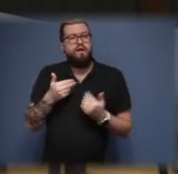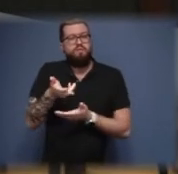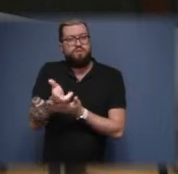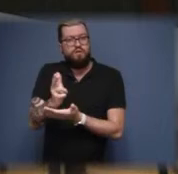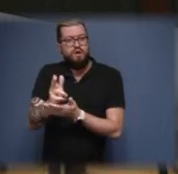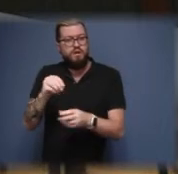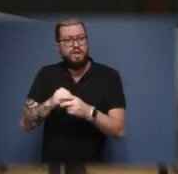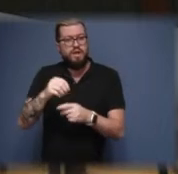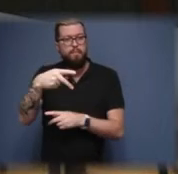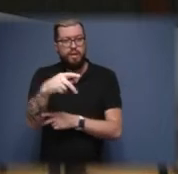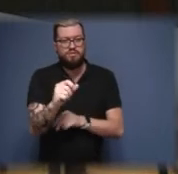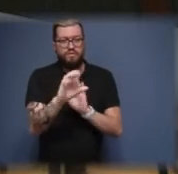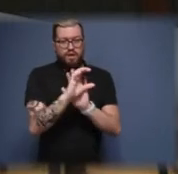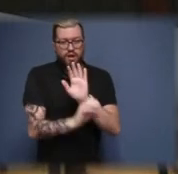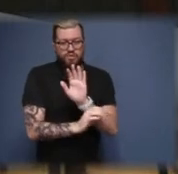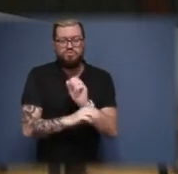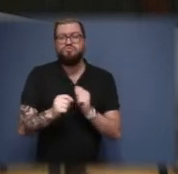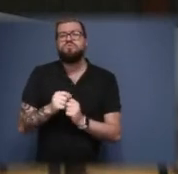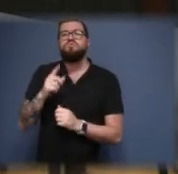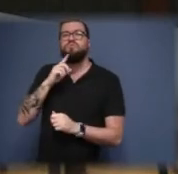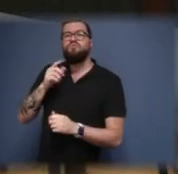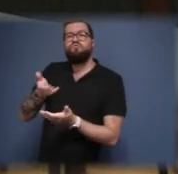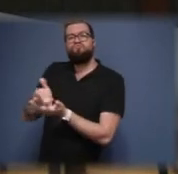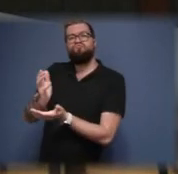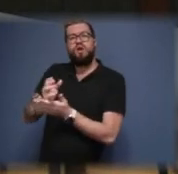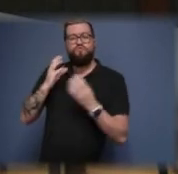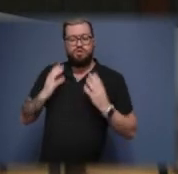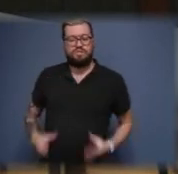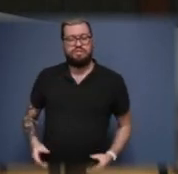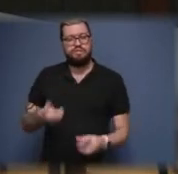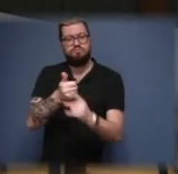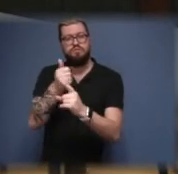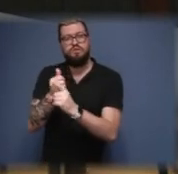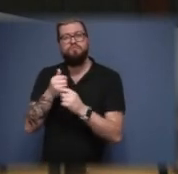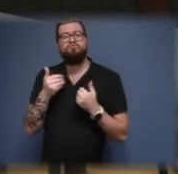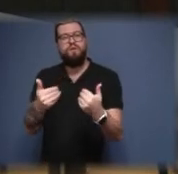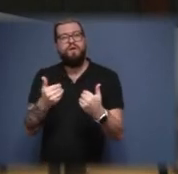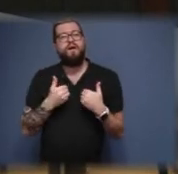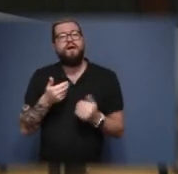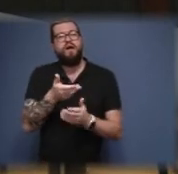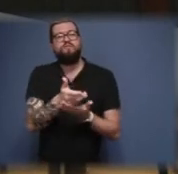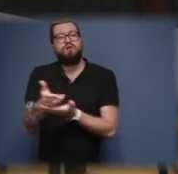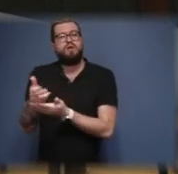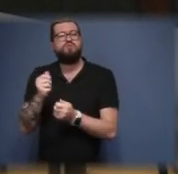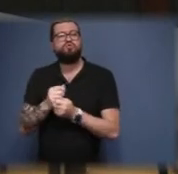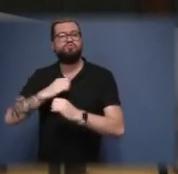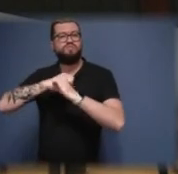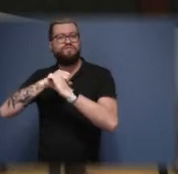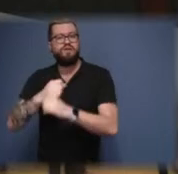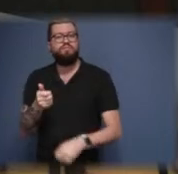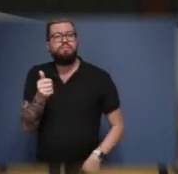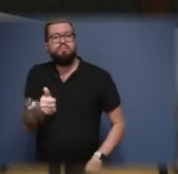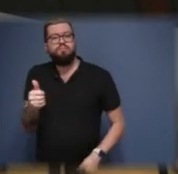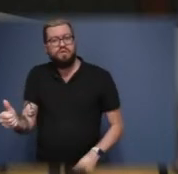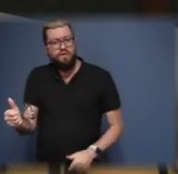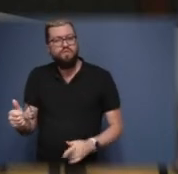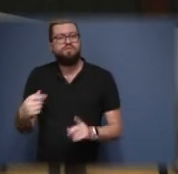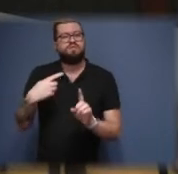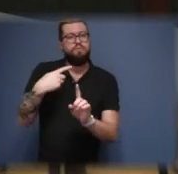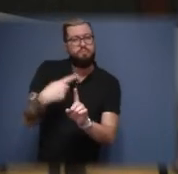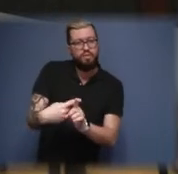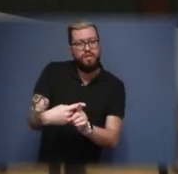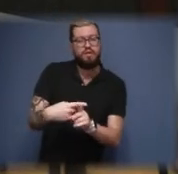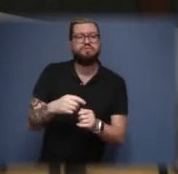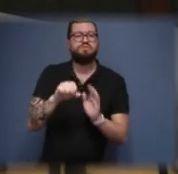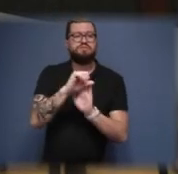Constitution. The right of the citizen to bear arms in defense of themselves and the